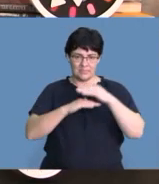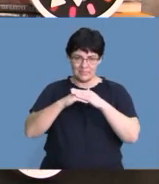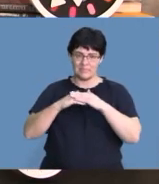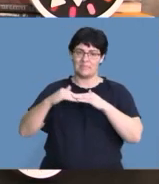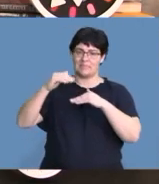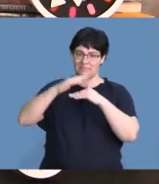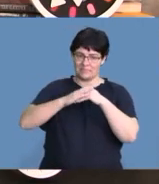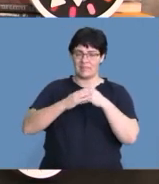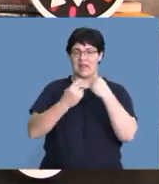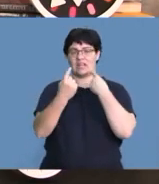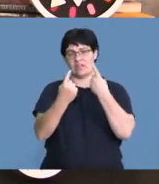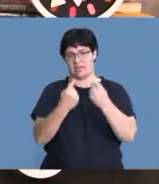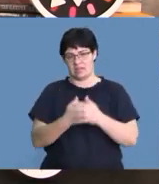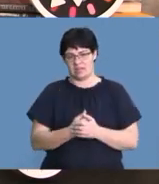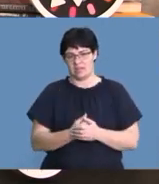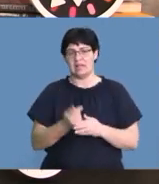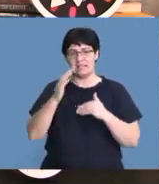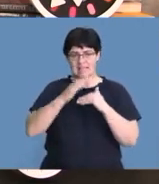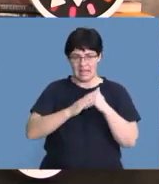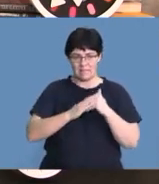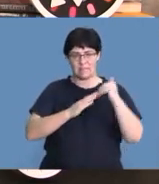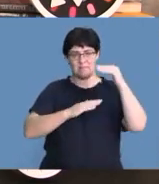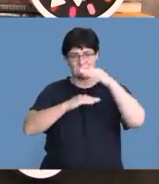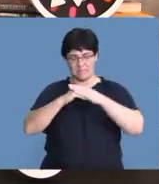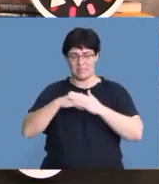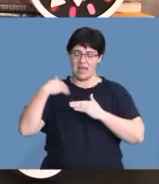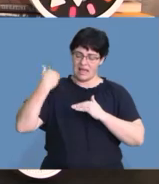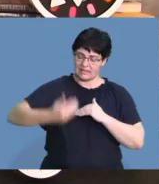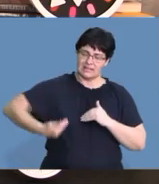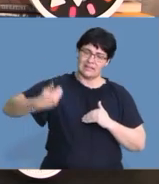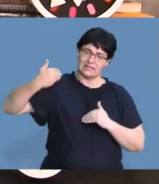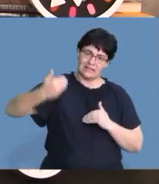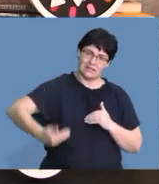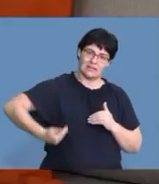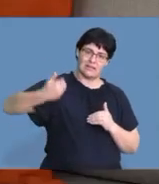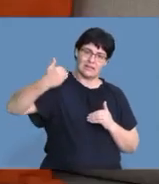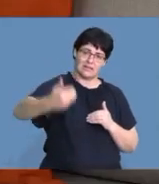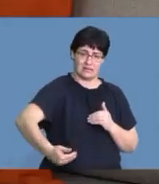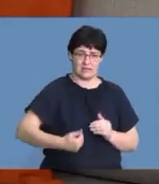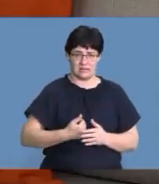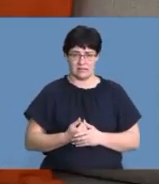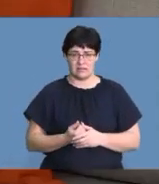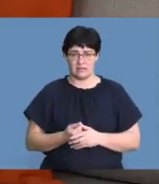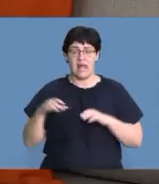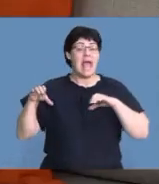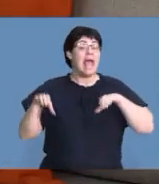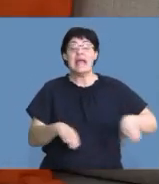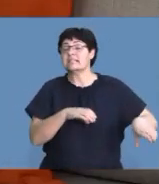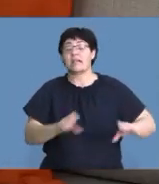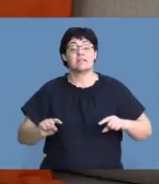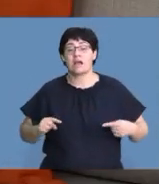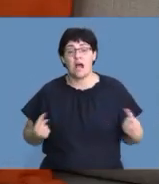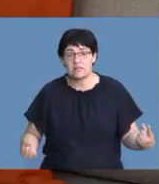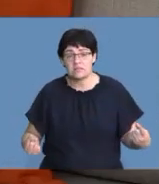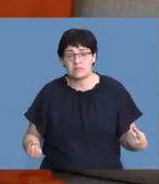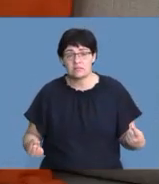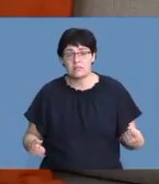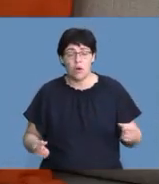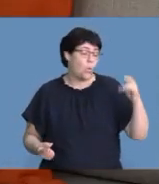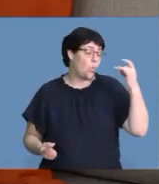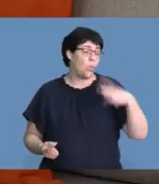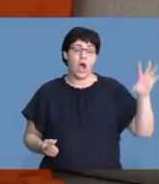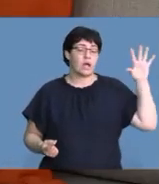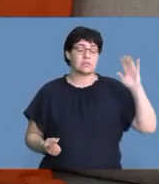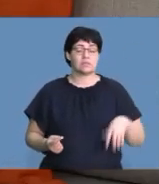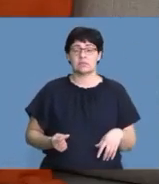stacks up and builds on each other, time after time. You cannot do exercise every